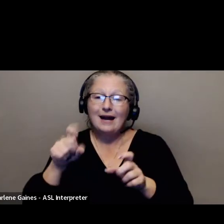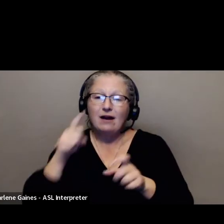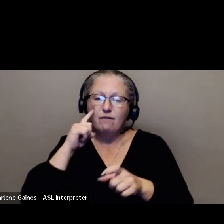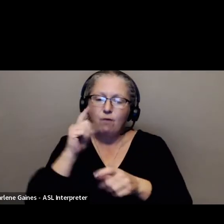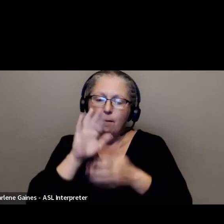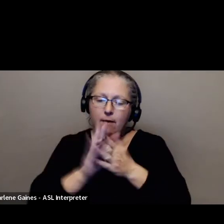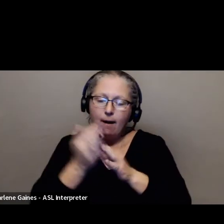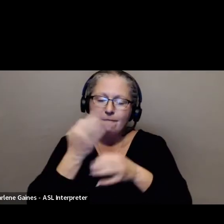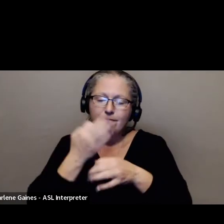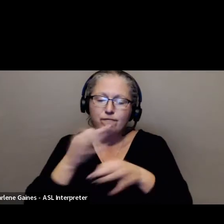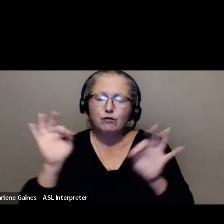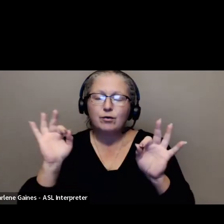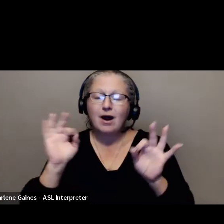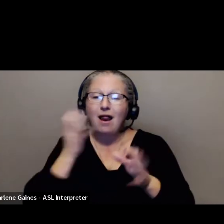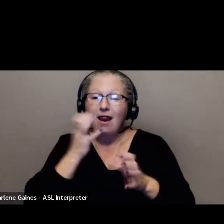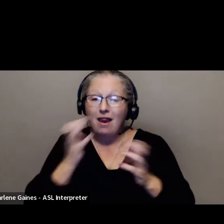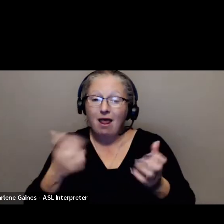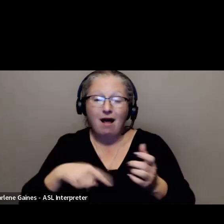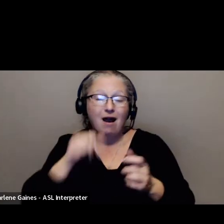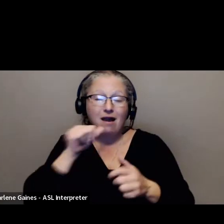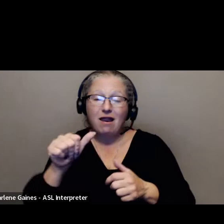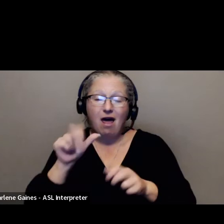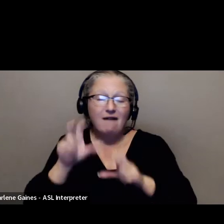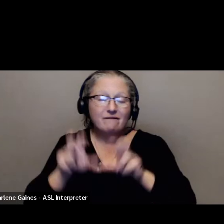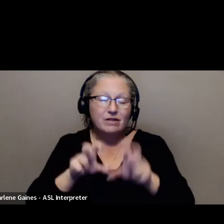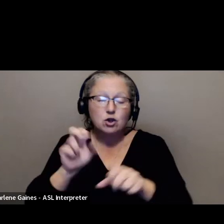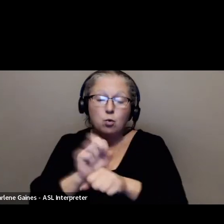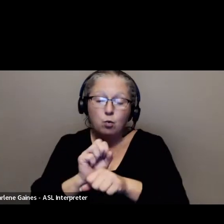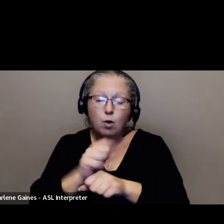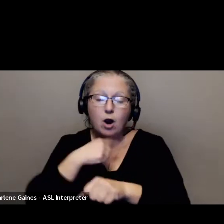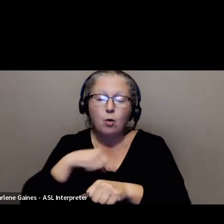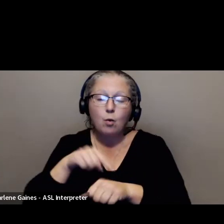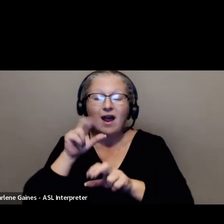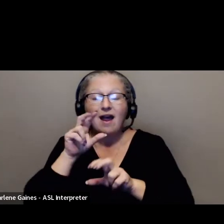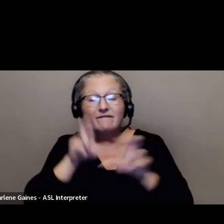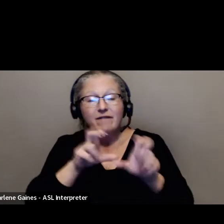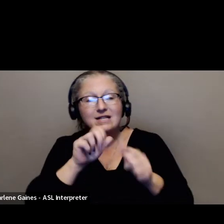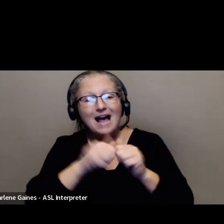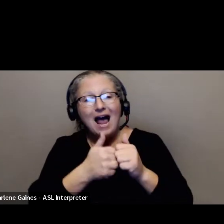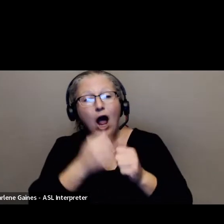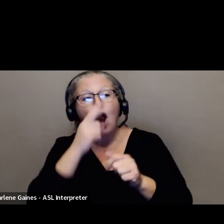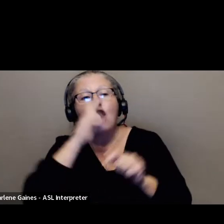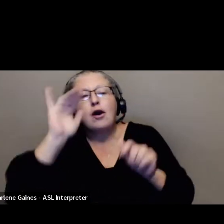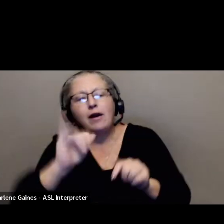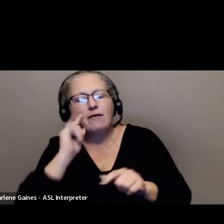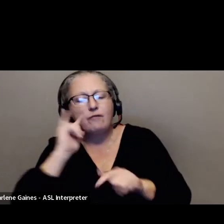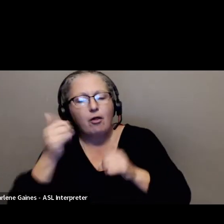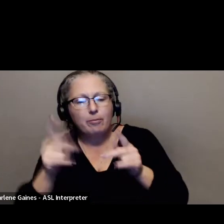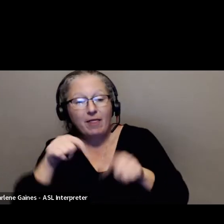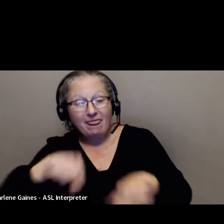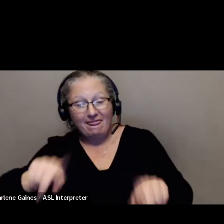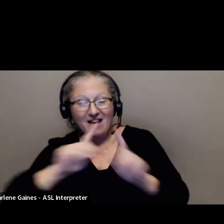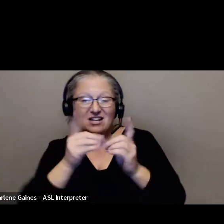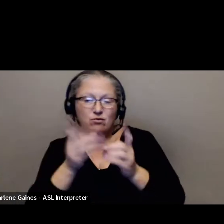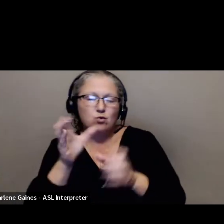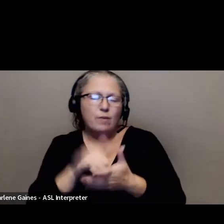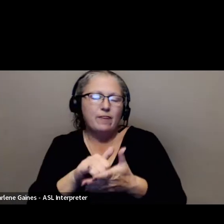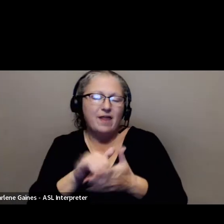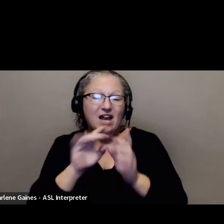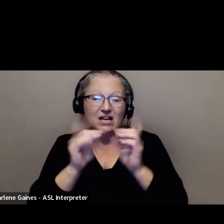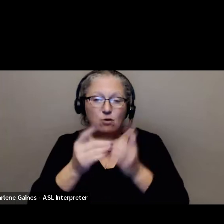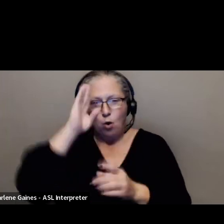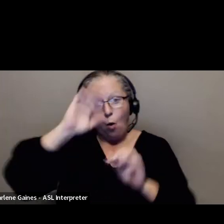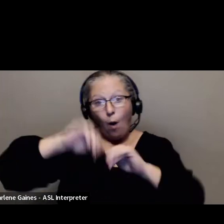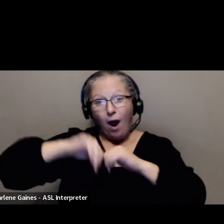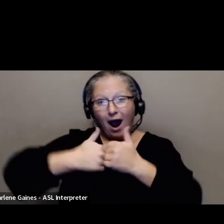A lot of us are not invested in the work. We are invested in how the work looks to other people. This district is just that, a district who knows how